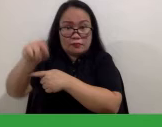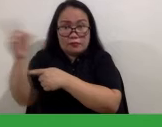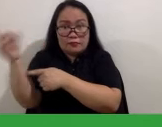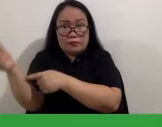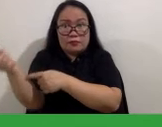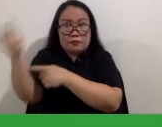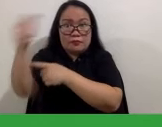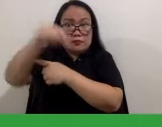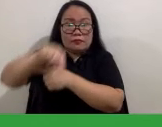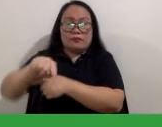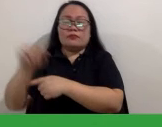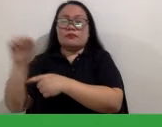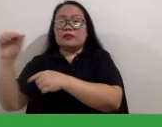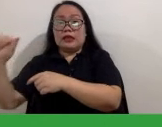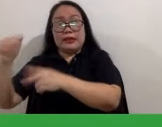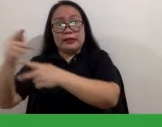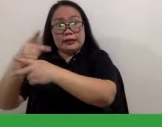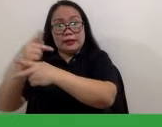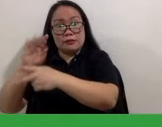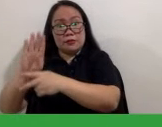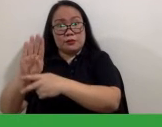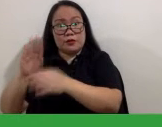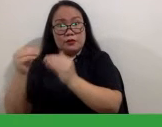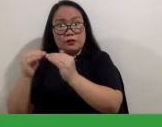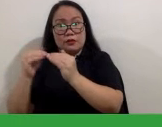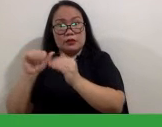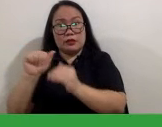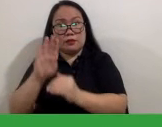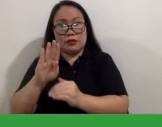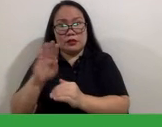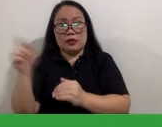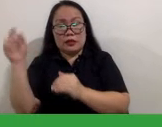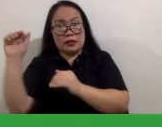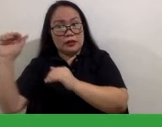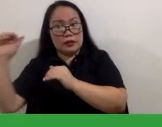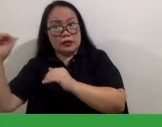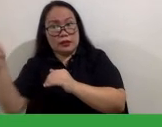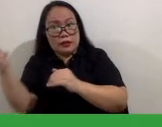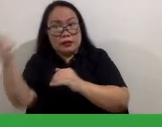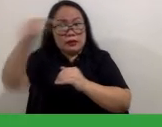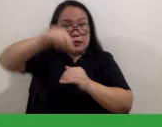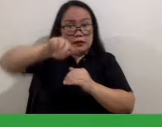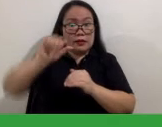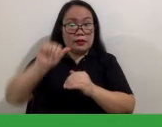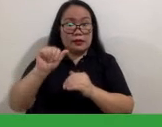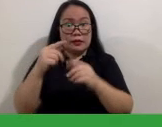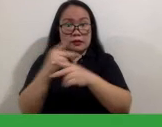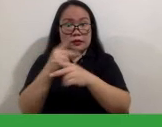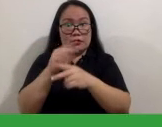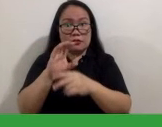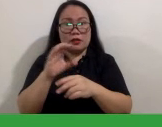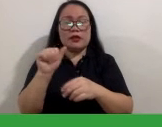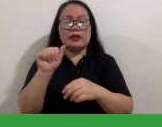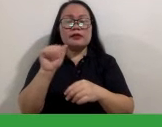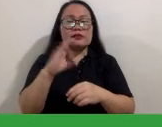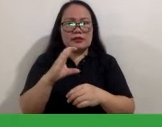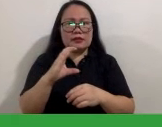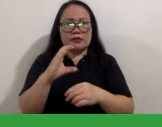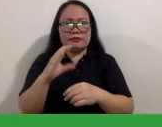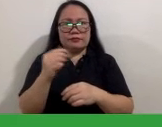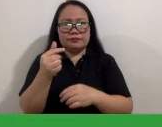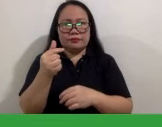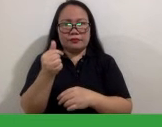A ulit, ita-times natin kay C, that's why we have A times C. Now, this is addition because the operation here is